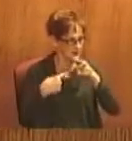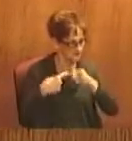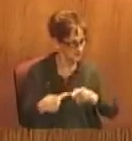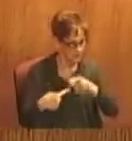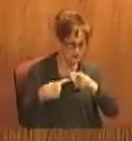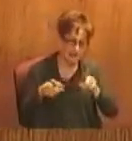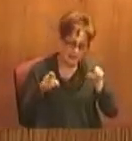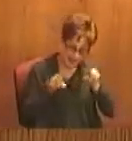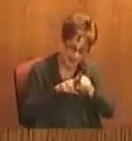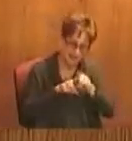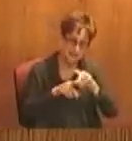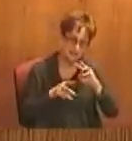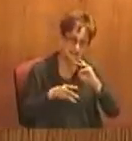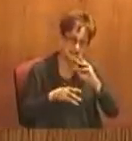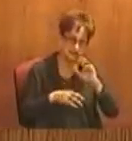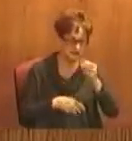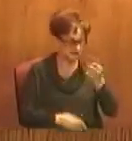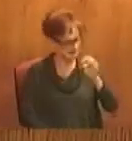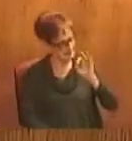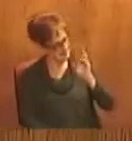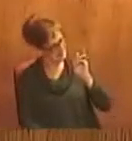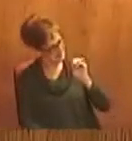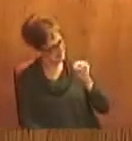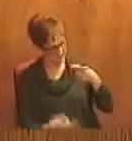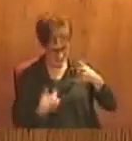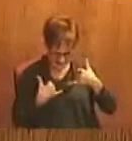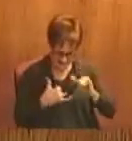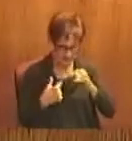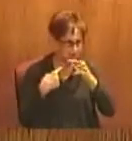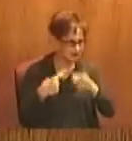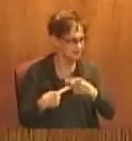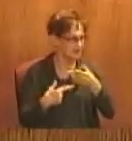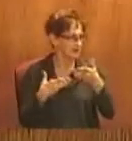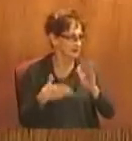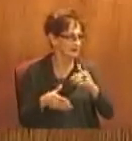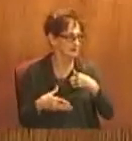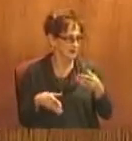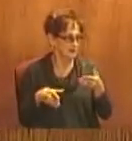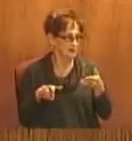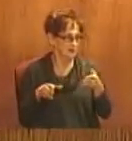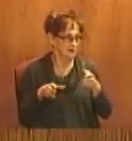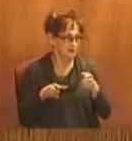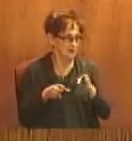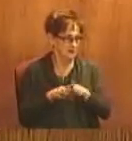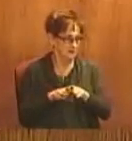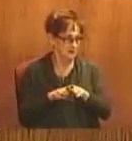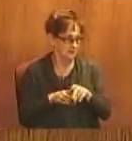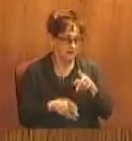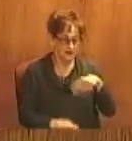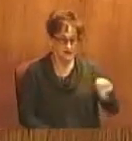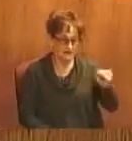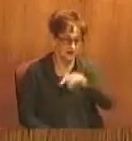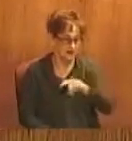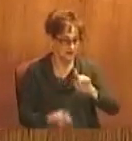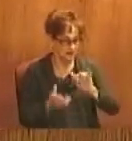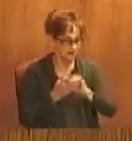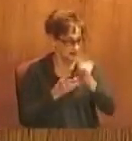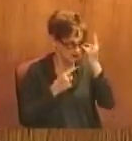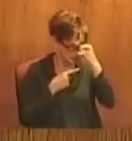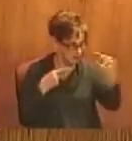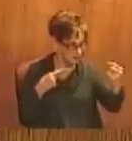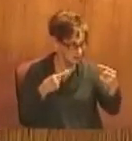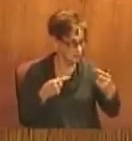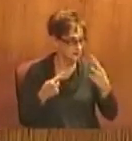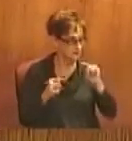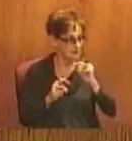as a society in the 60s. Let me close with those that are opposed or that are really trying to